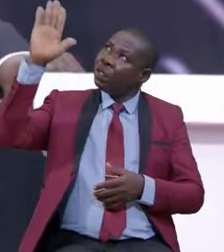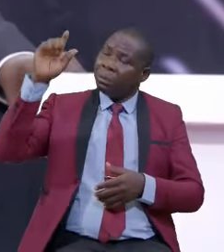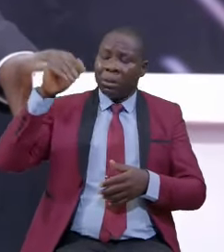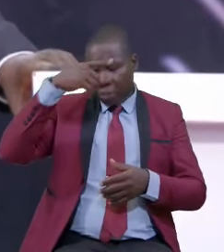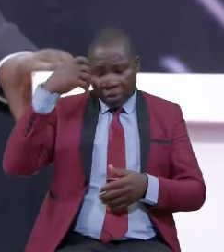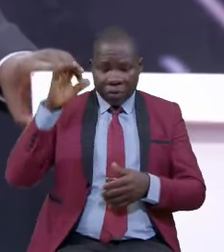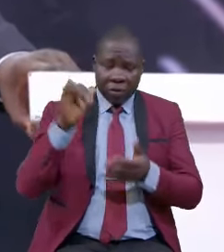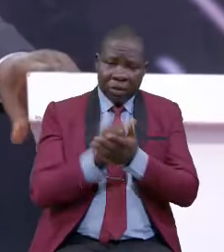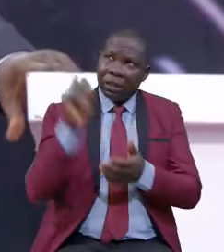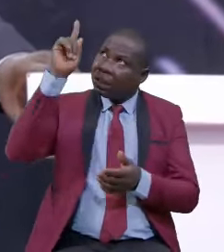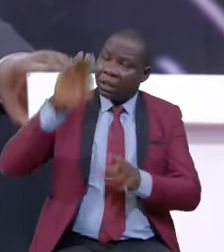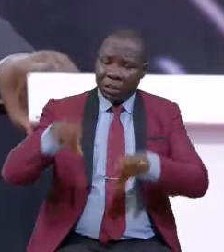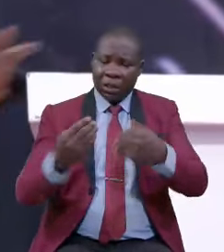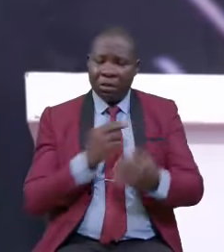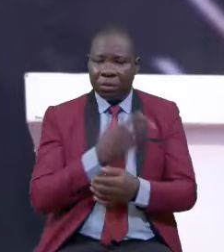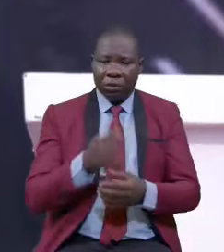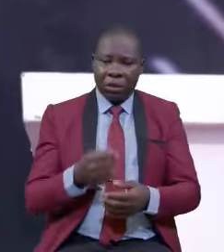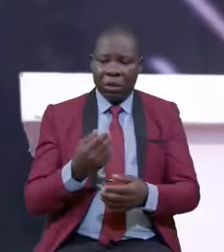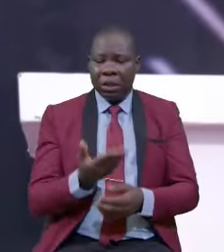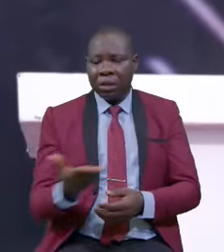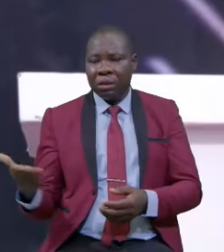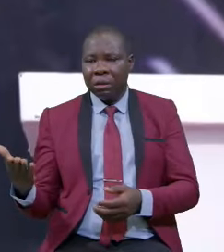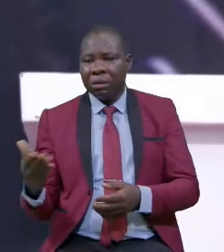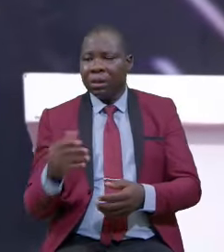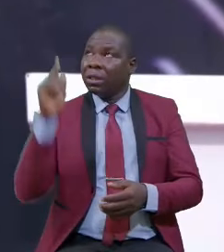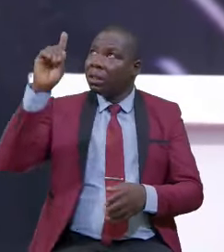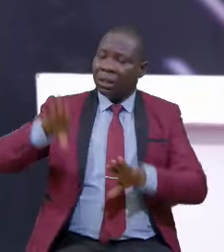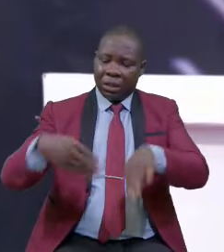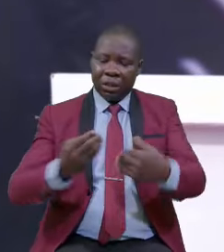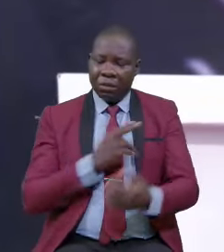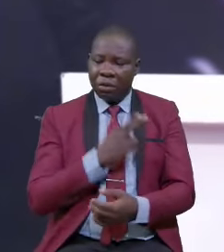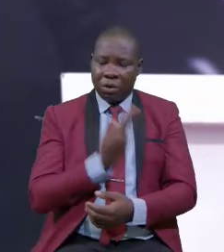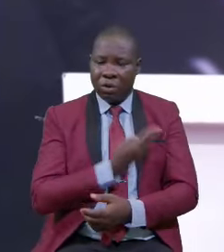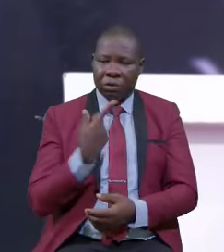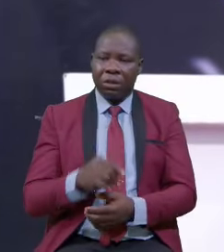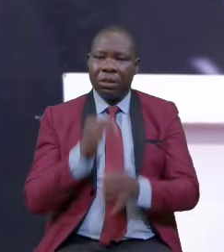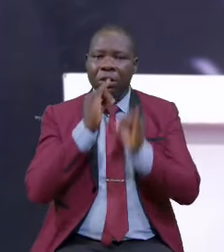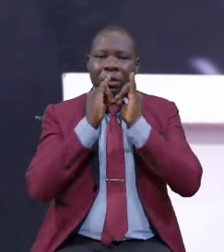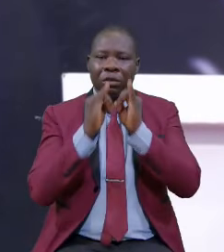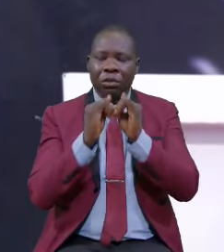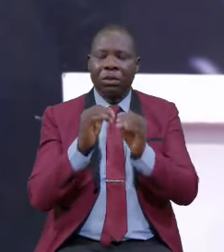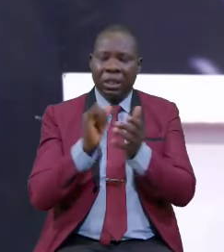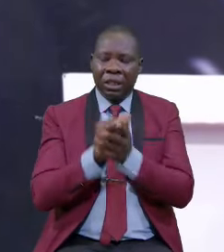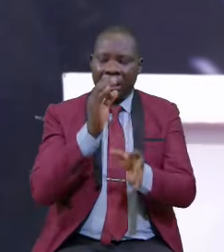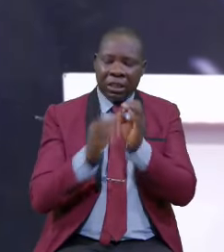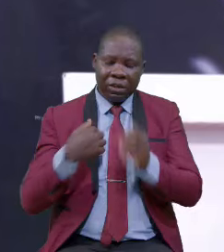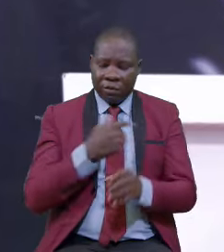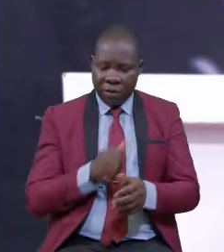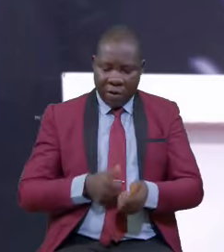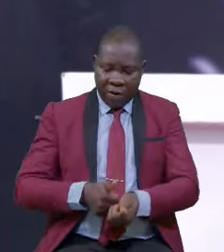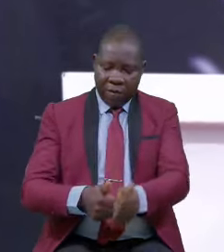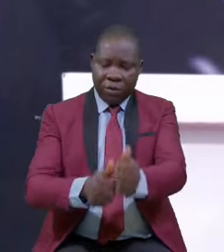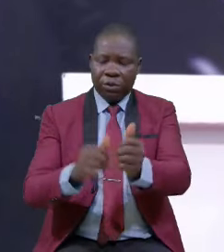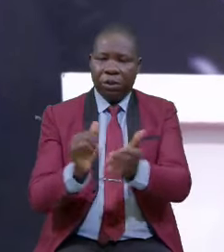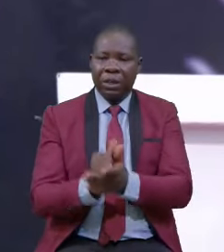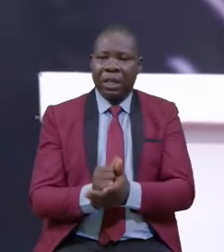instrument. He gives us the instruction that if we follow that instruction, it says kneel and pray. We'll